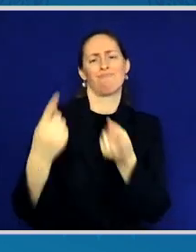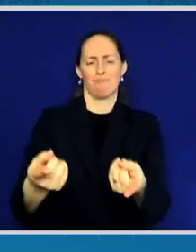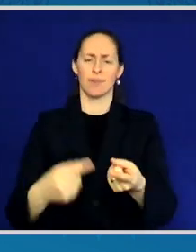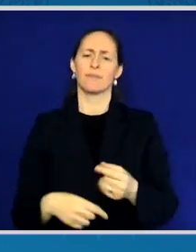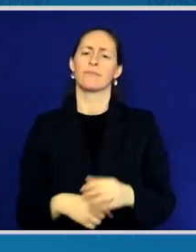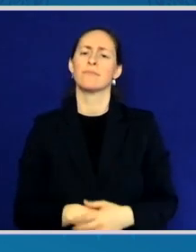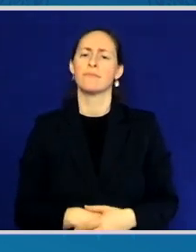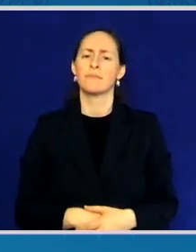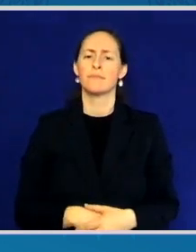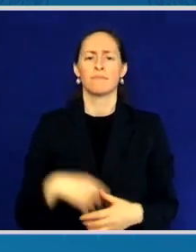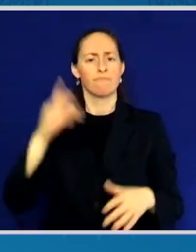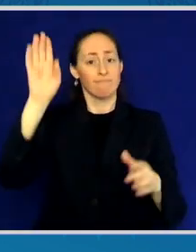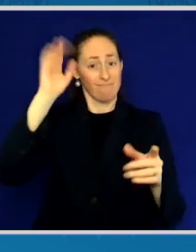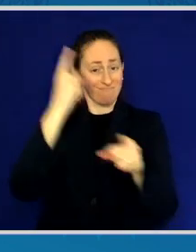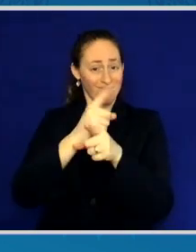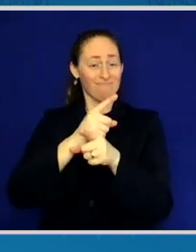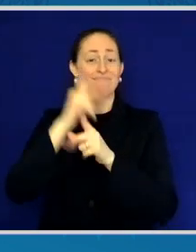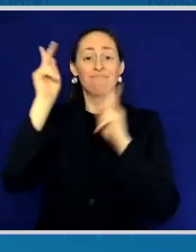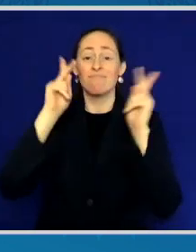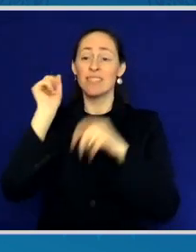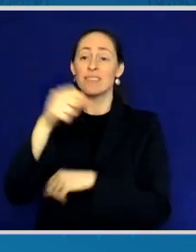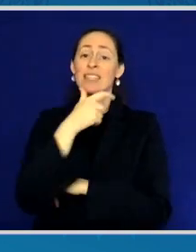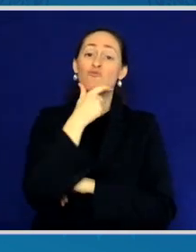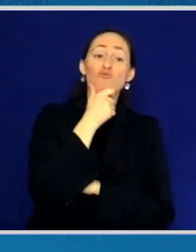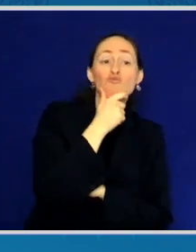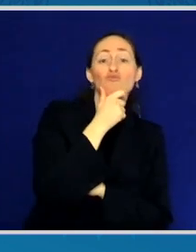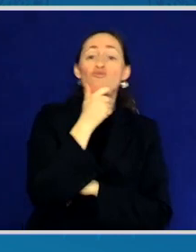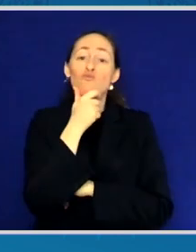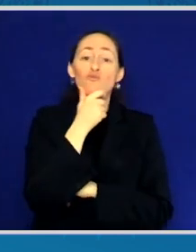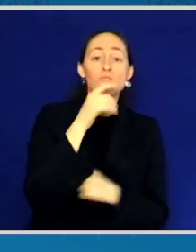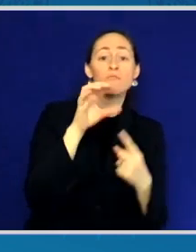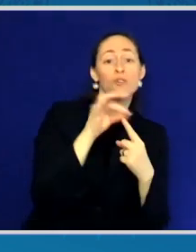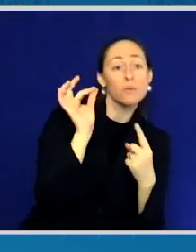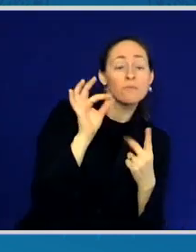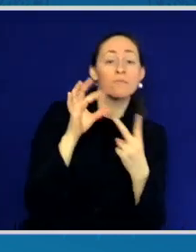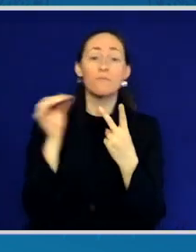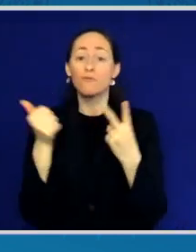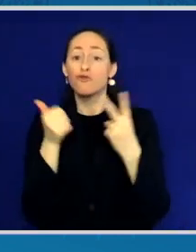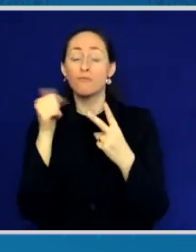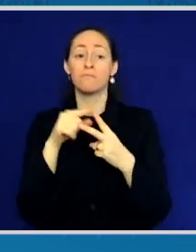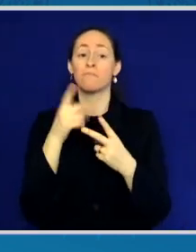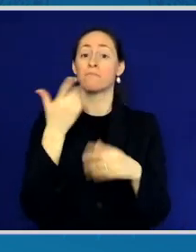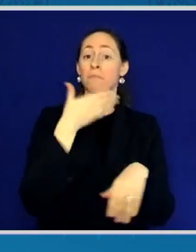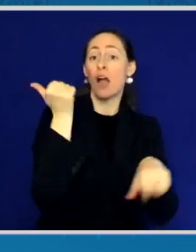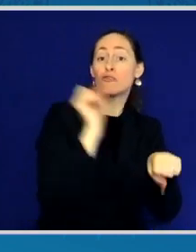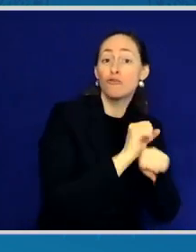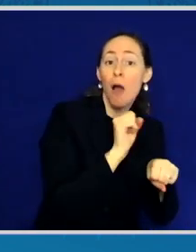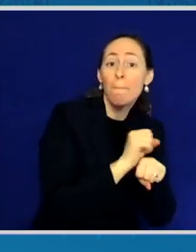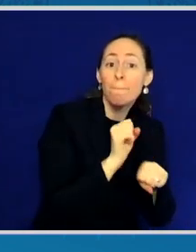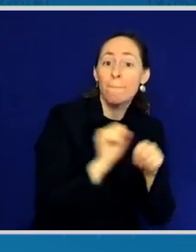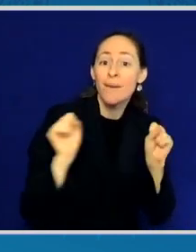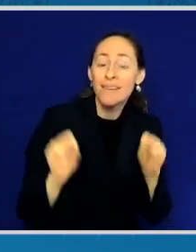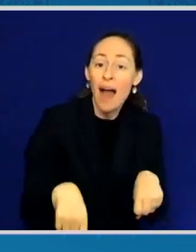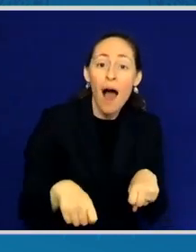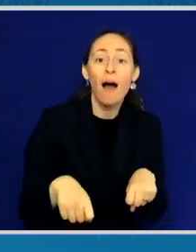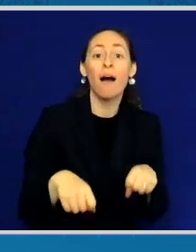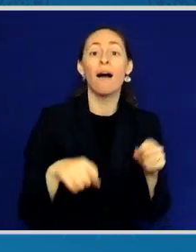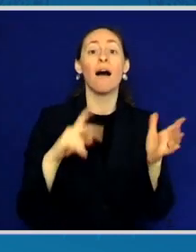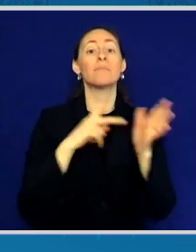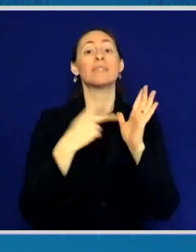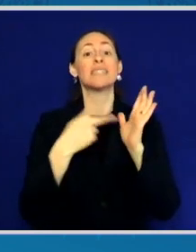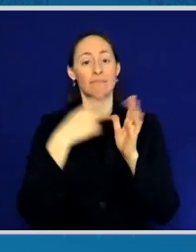people can make choices, we know that they can access better jobs. And when they access those jobs, you have growing